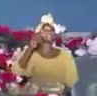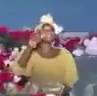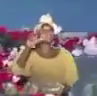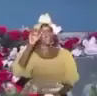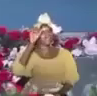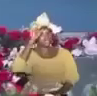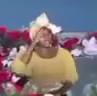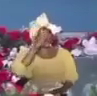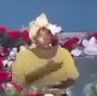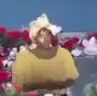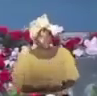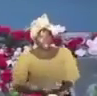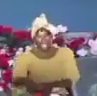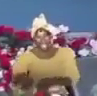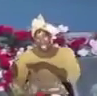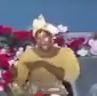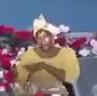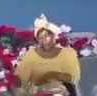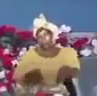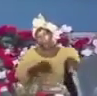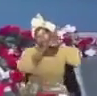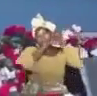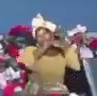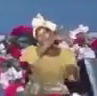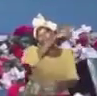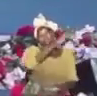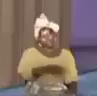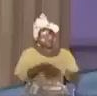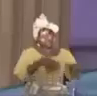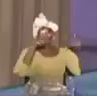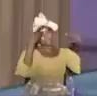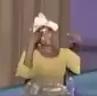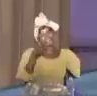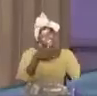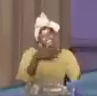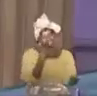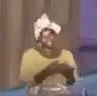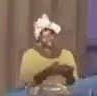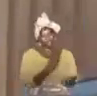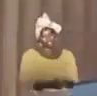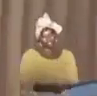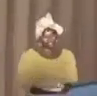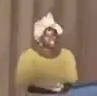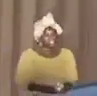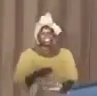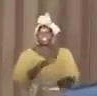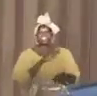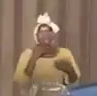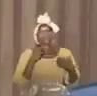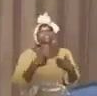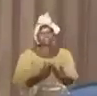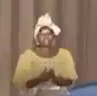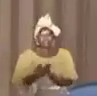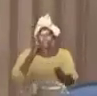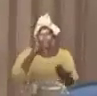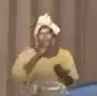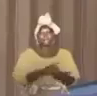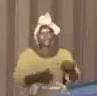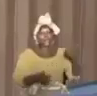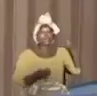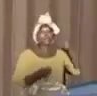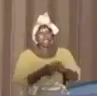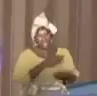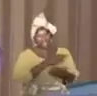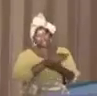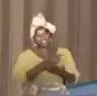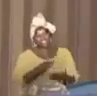live a riotous life. And when he had so declined to a point that he was the epitome of calamity and failure, the